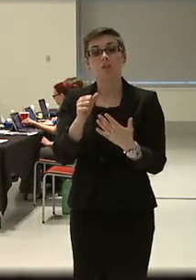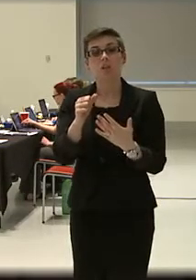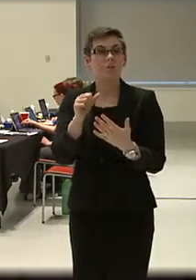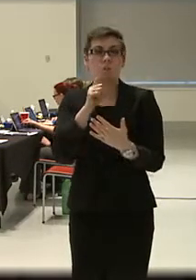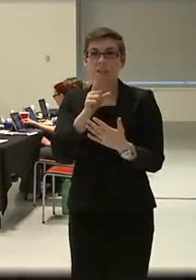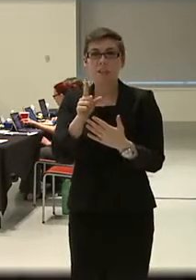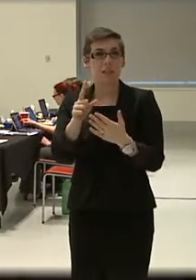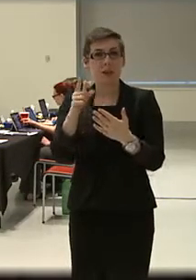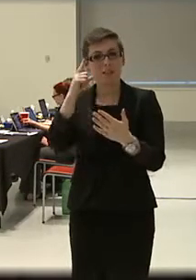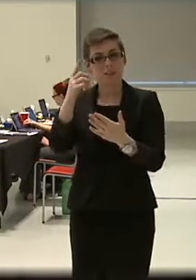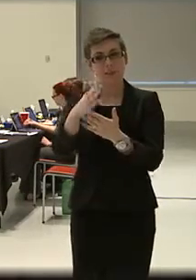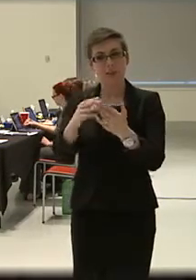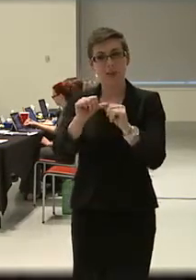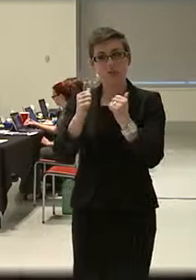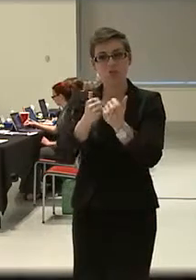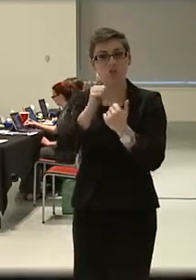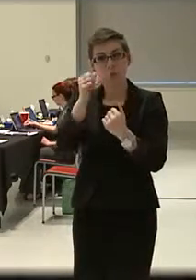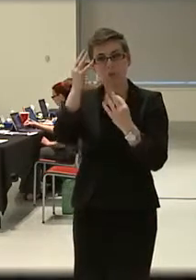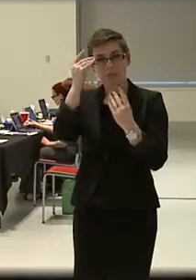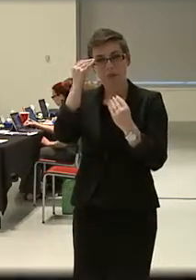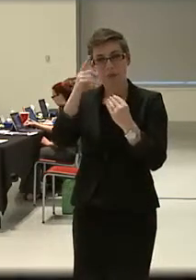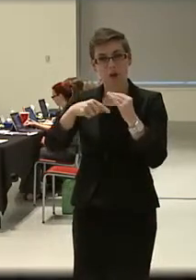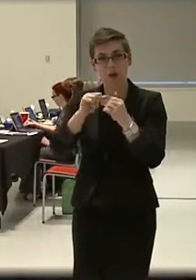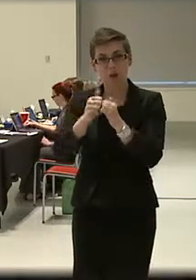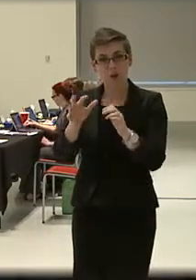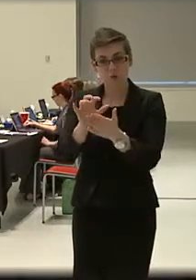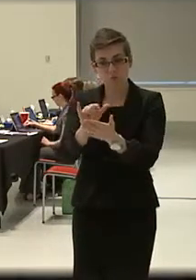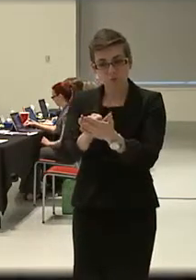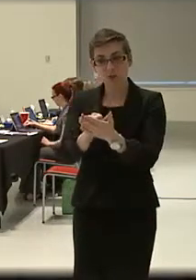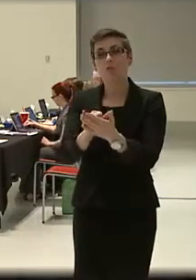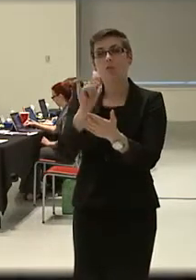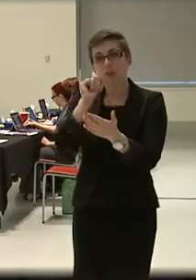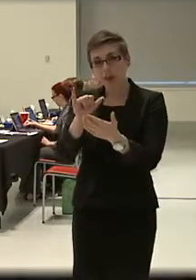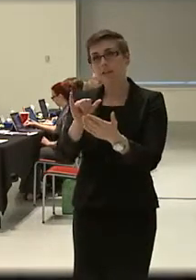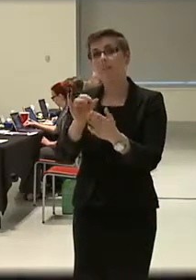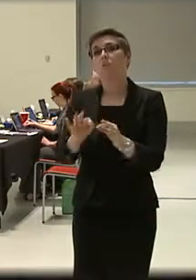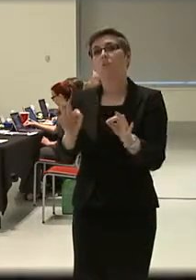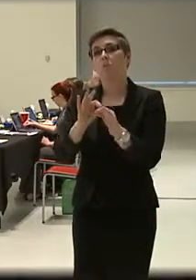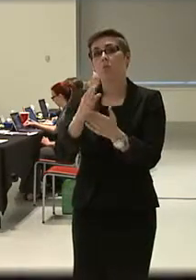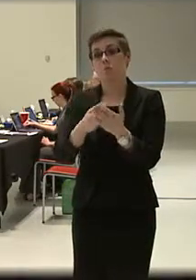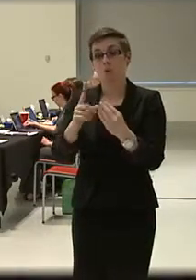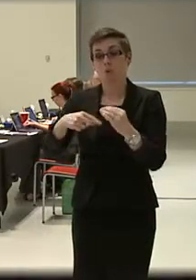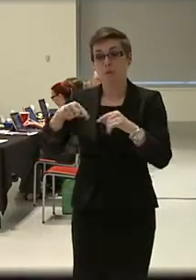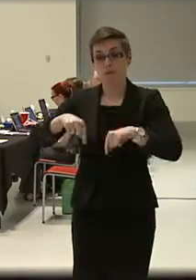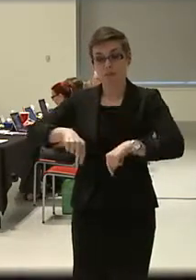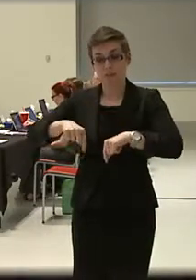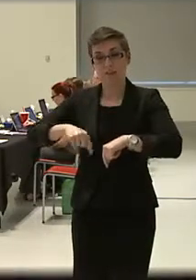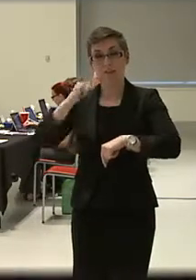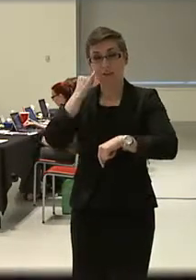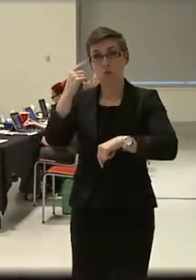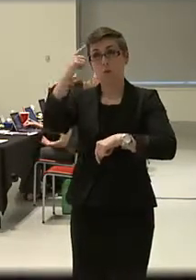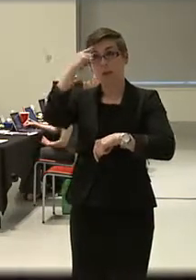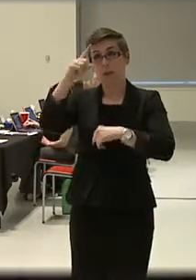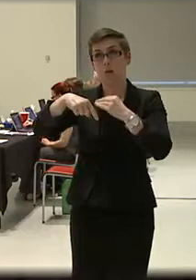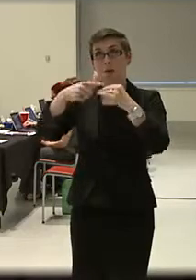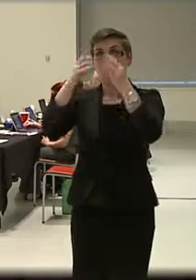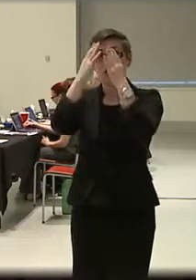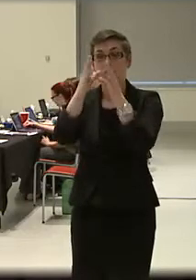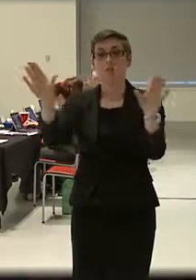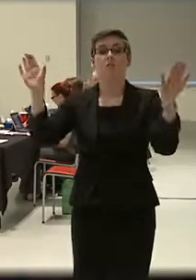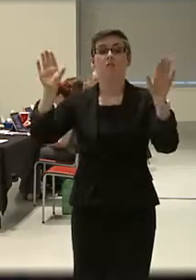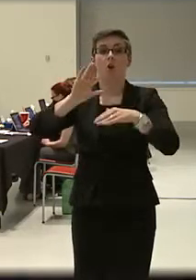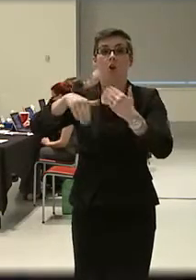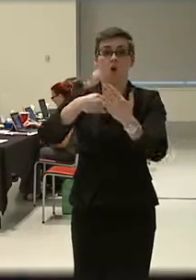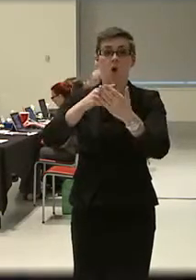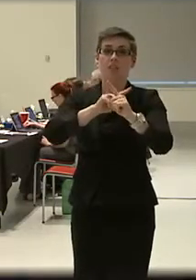agencies. And that's the benefit of panels such as this, is that we can look in a grand scope of all the different aspects of how we need